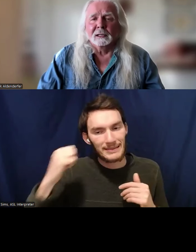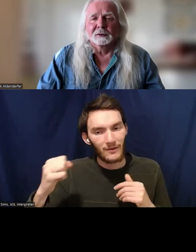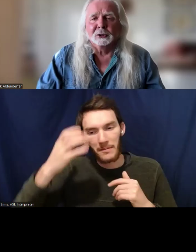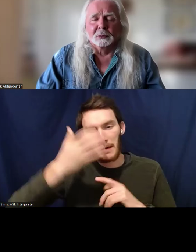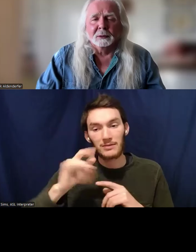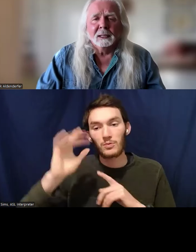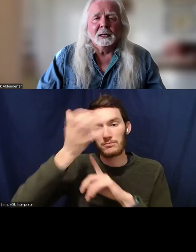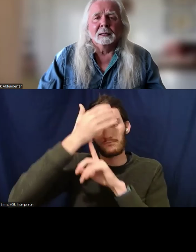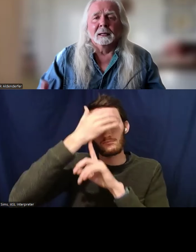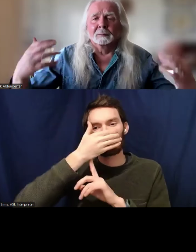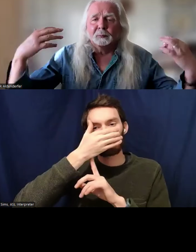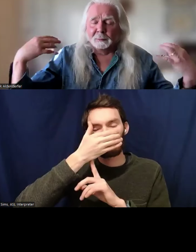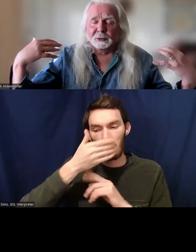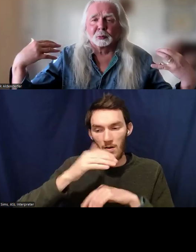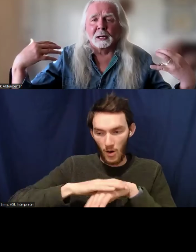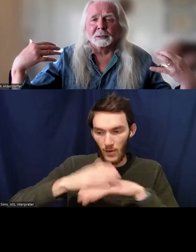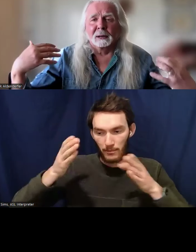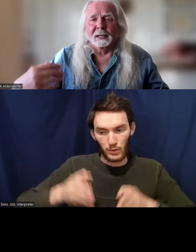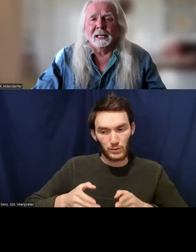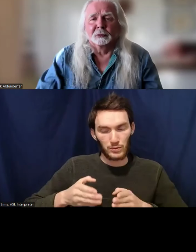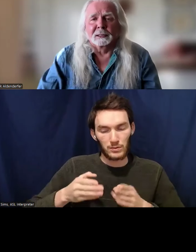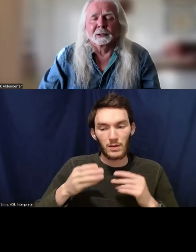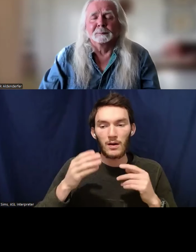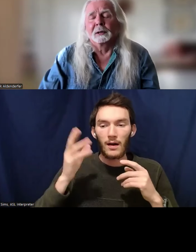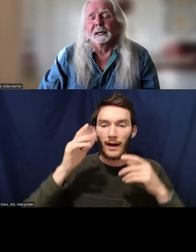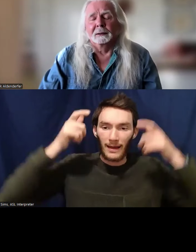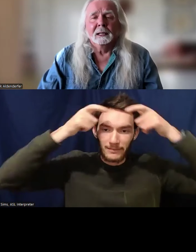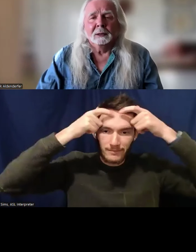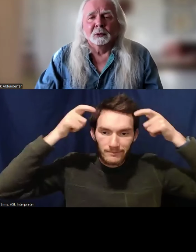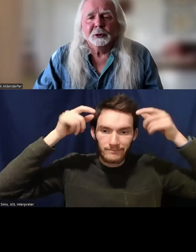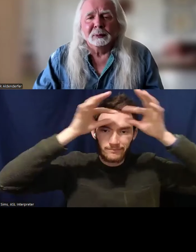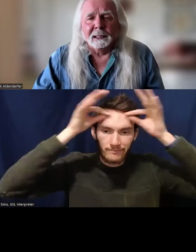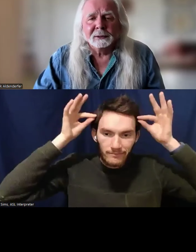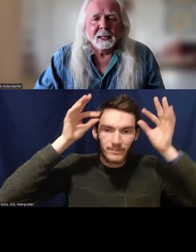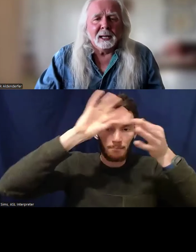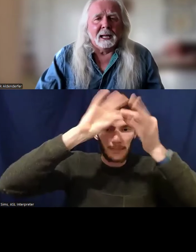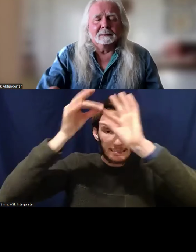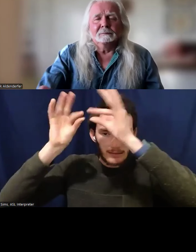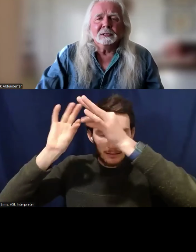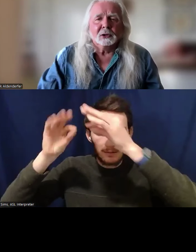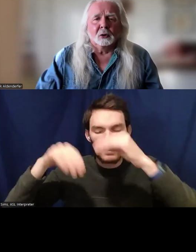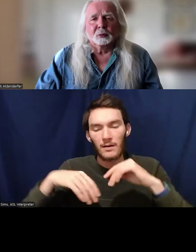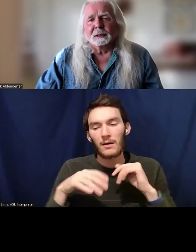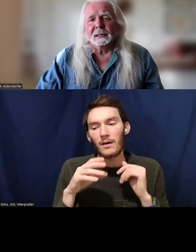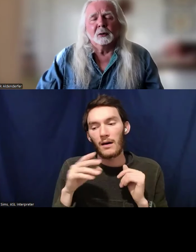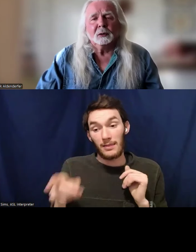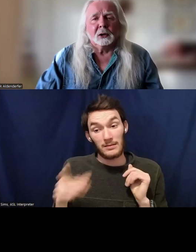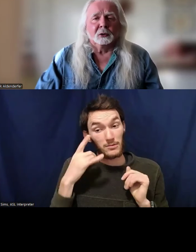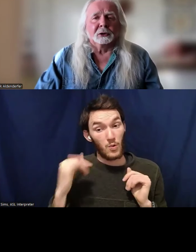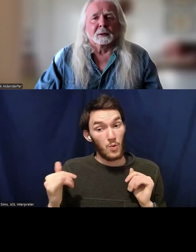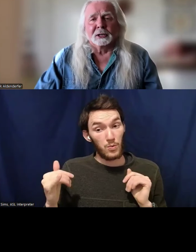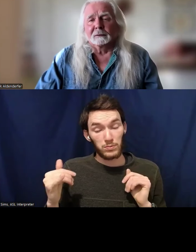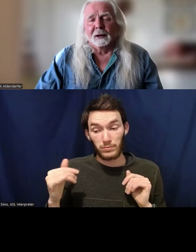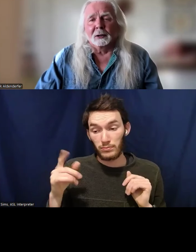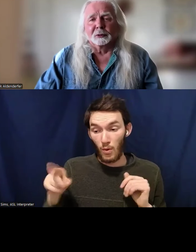of the individual that was surrounded by that headdress that I pointed out with the beads. And this gold was the only